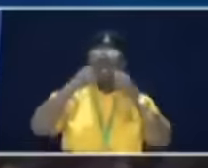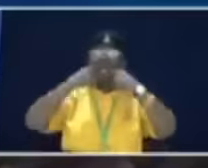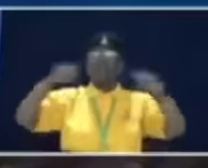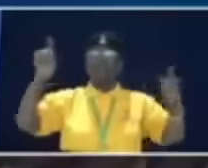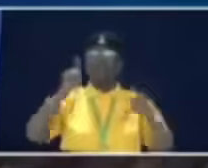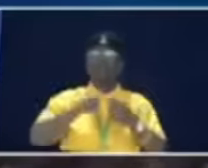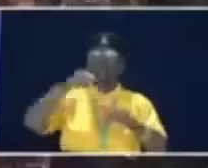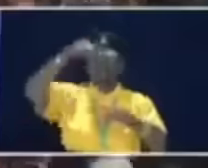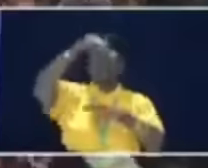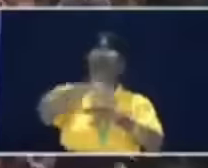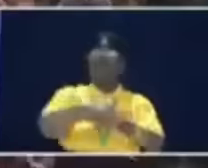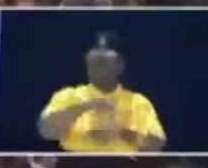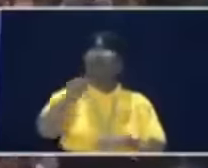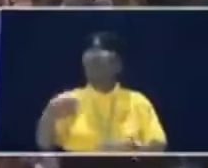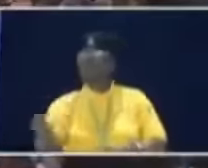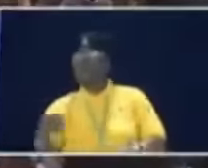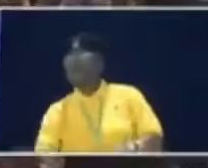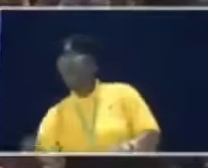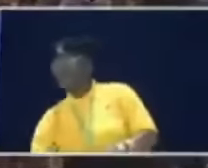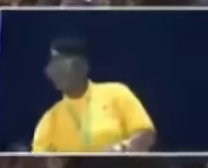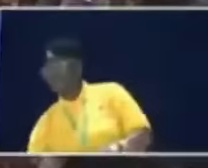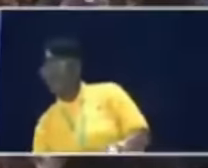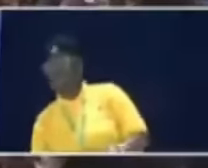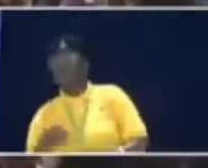fall down and die.